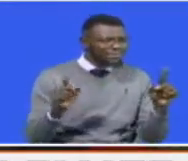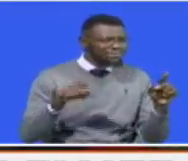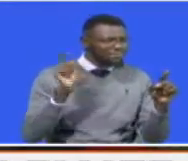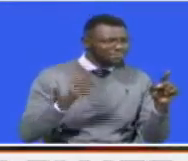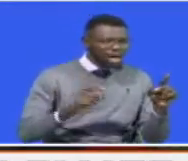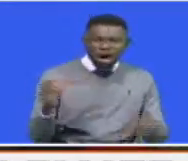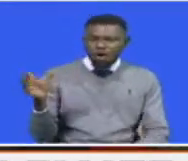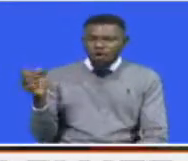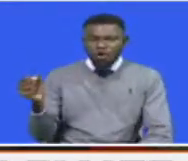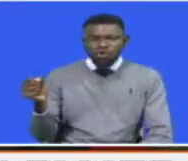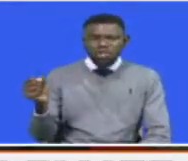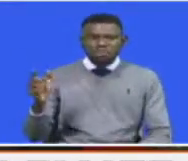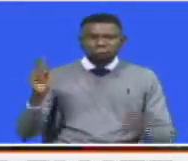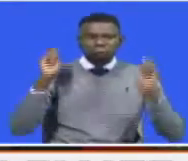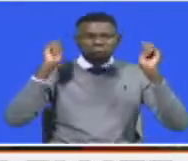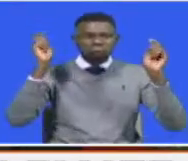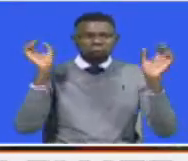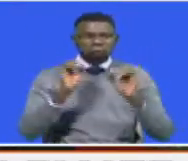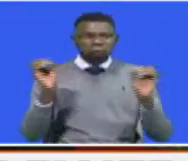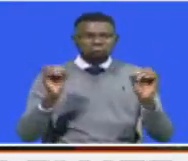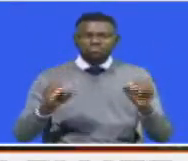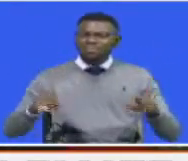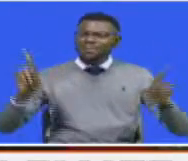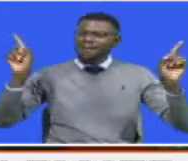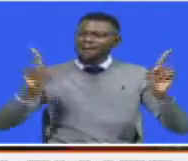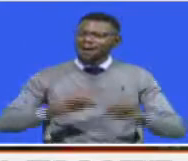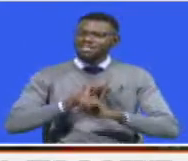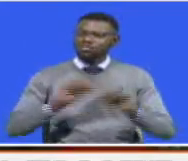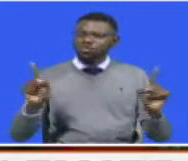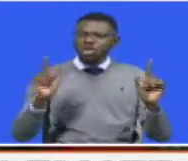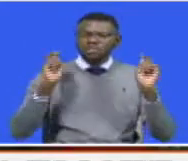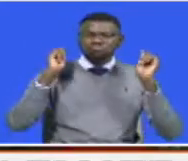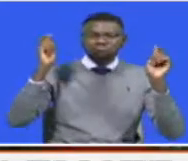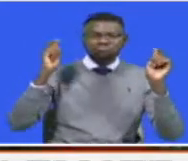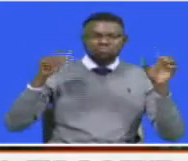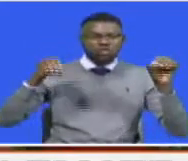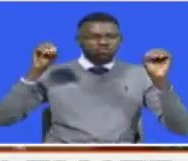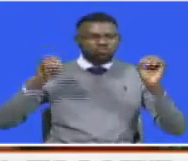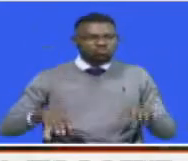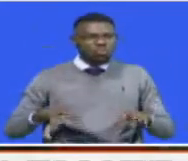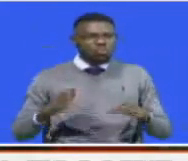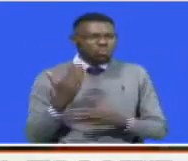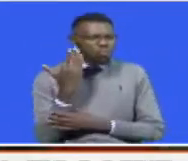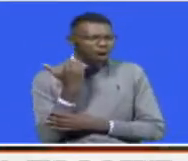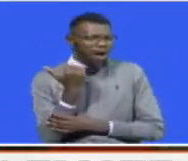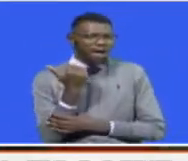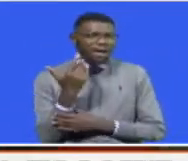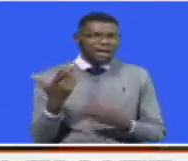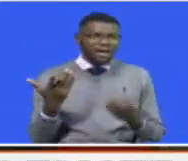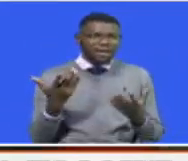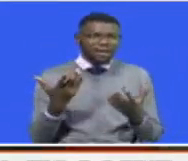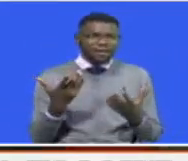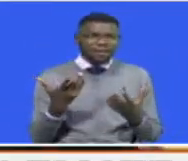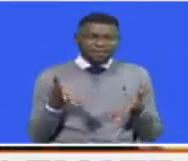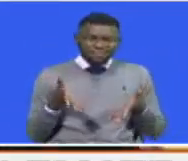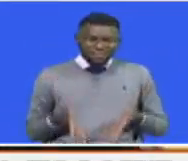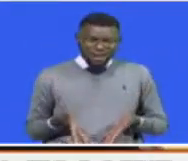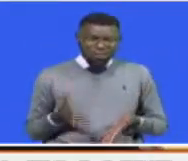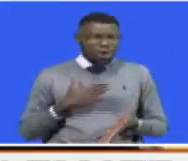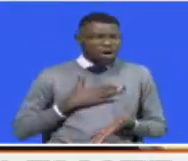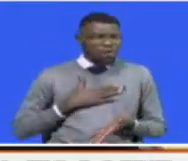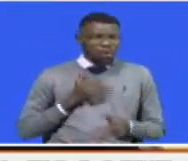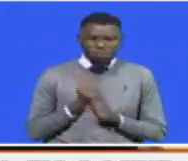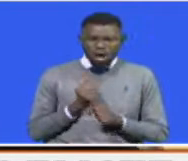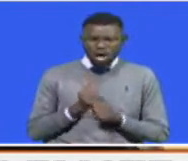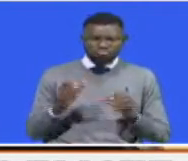suspension, there must be a cancellation of all demonstrations of whatever kind which touch on what we have on the table. We,